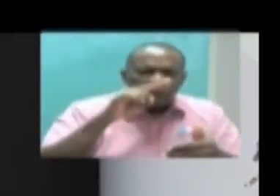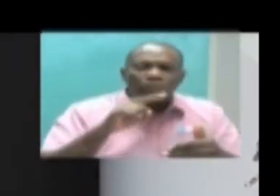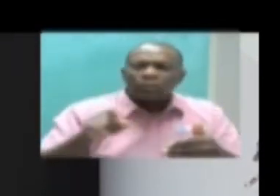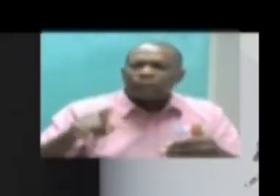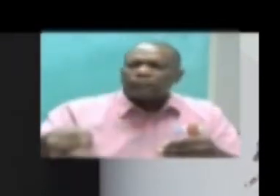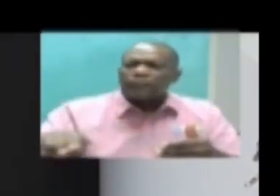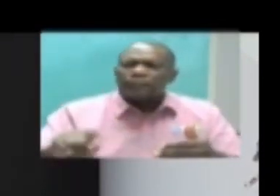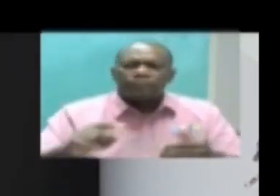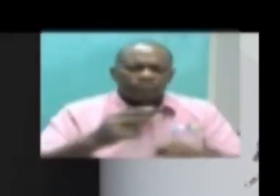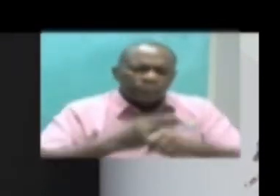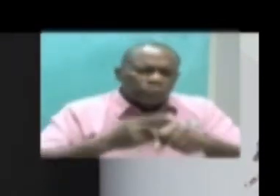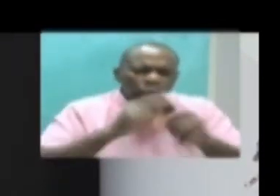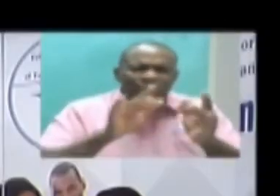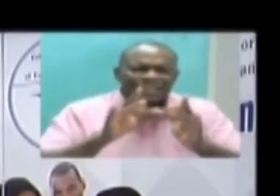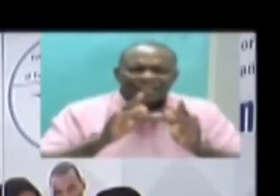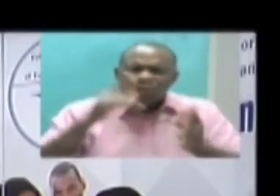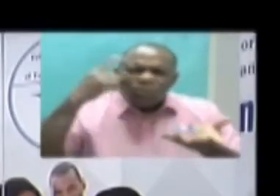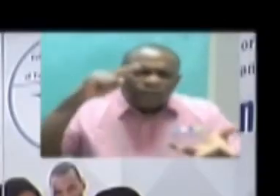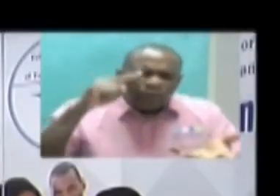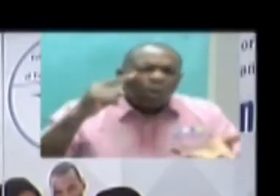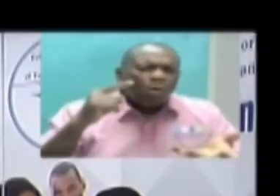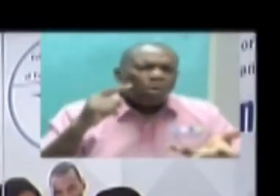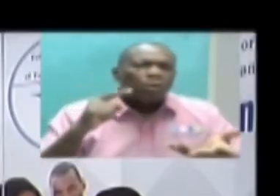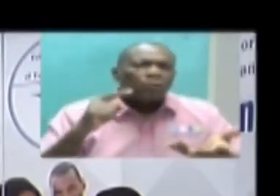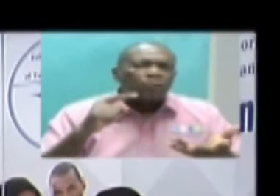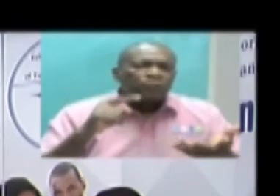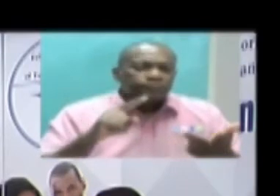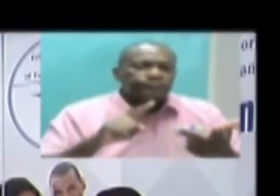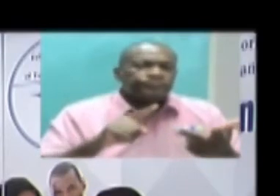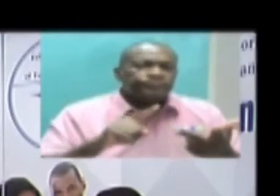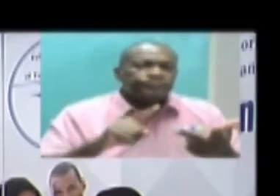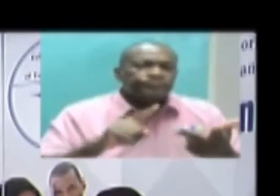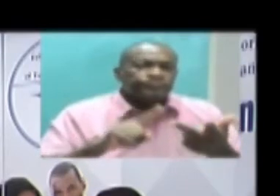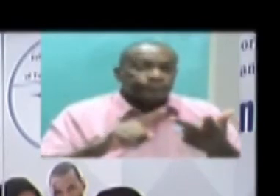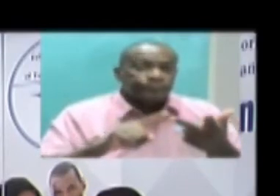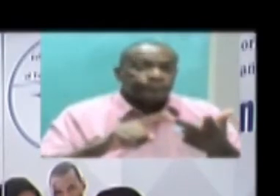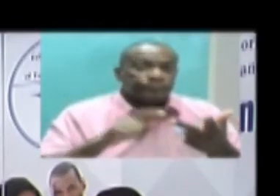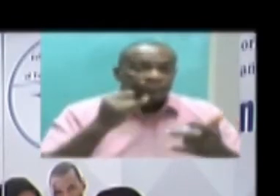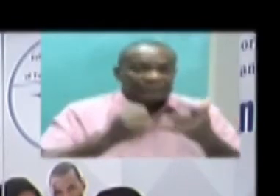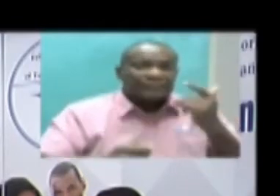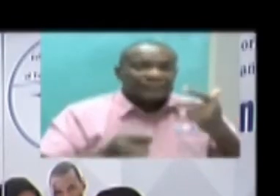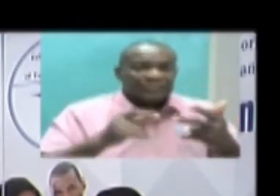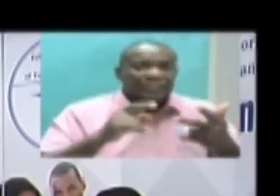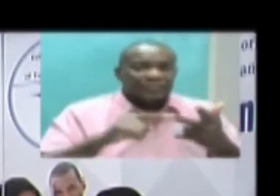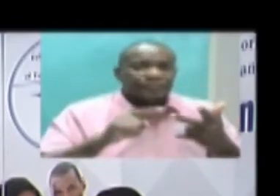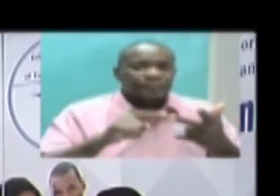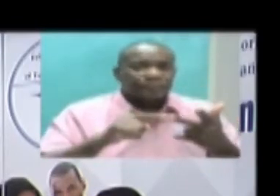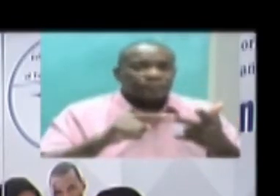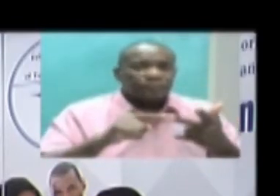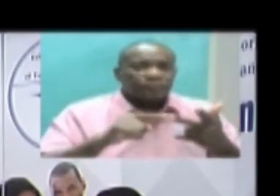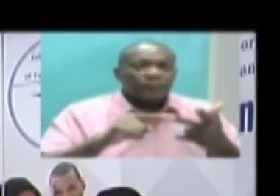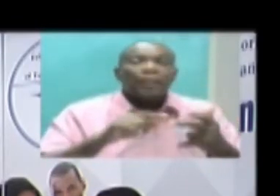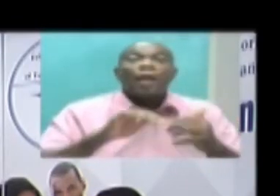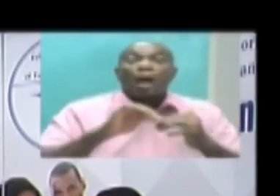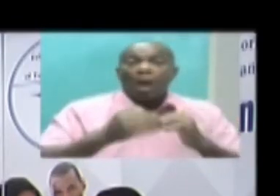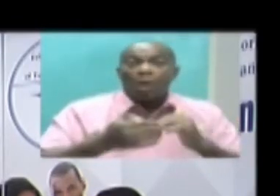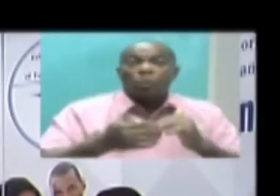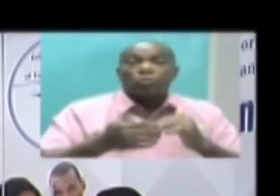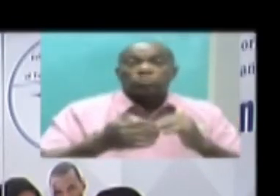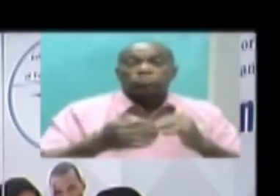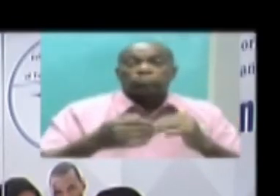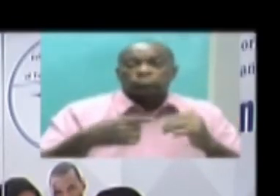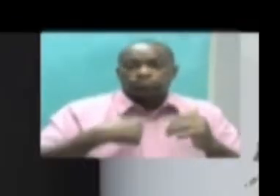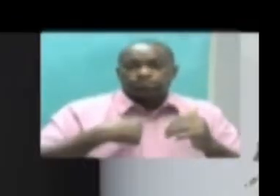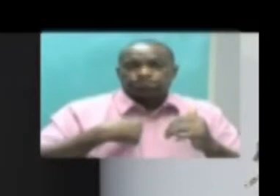internet, right? And so the last part of the plan is, how can I help my child have a healthy,